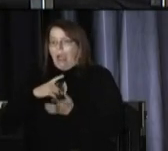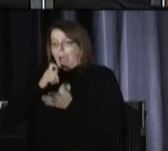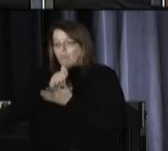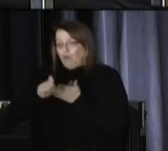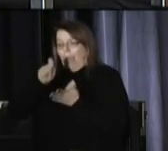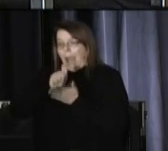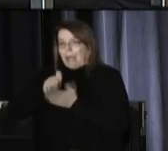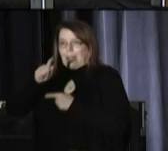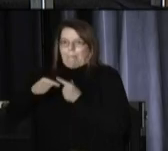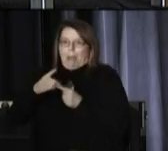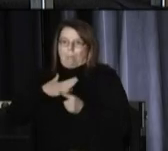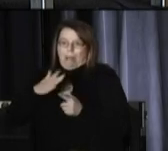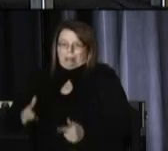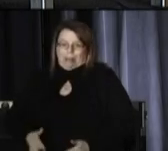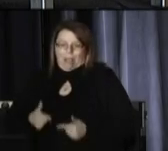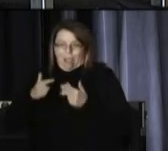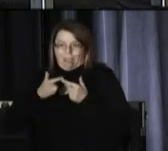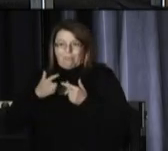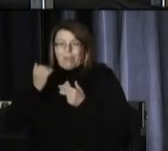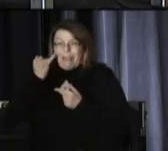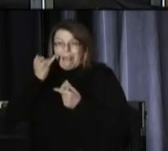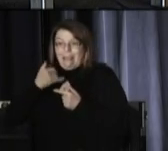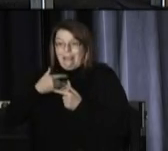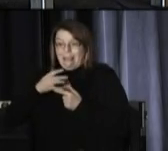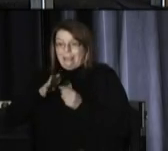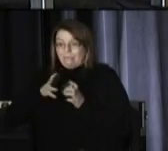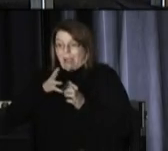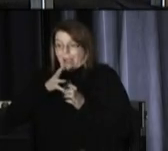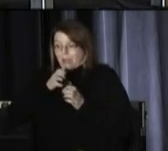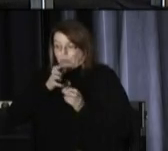life. And if I leave that thing out,